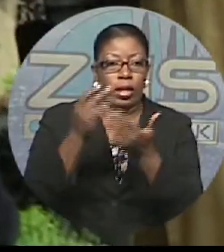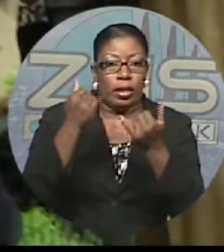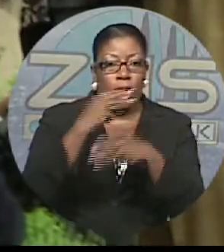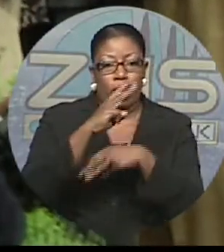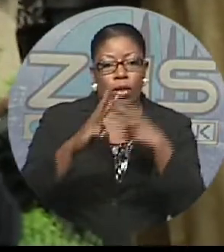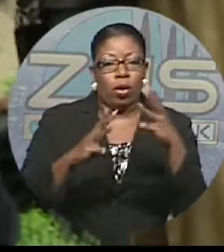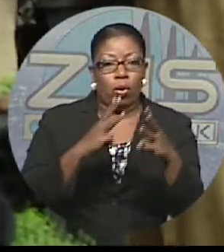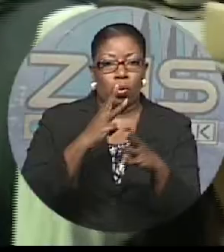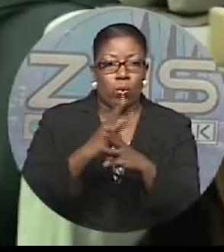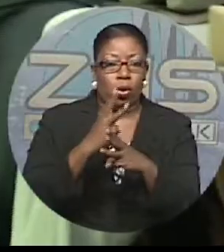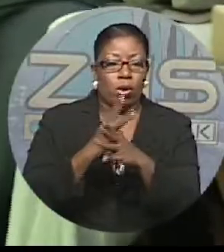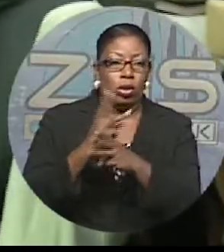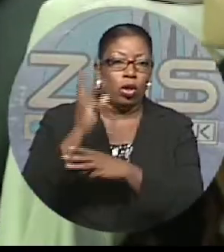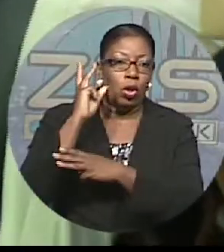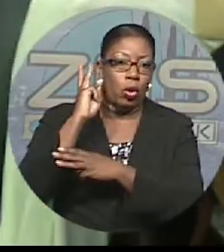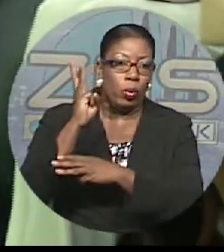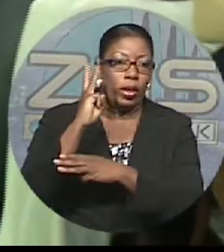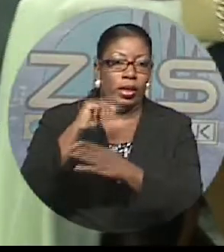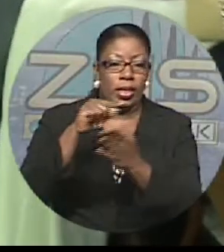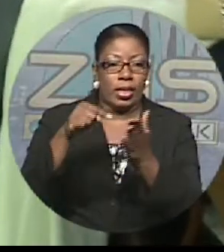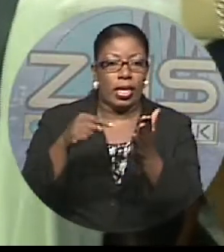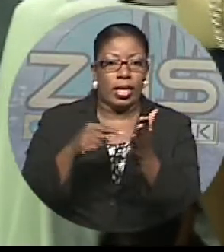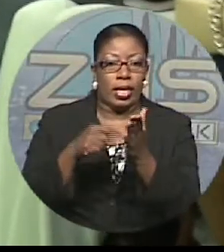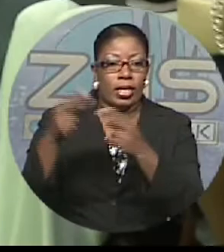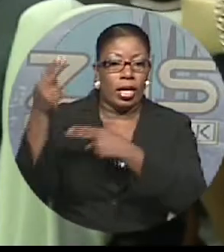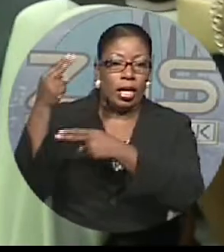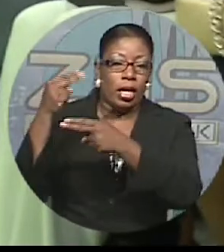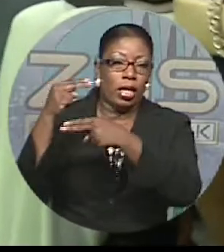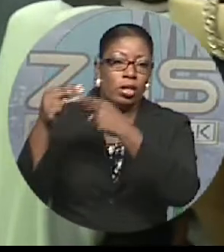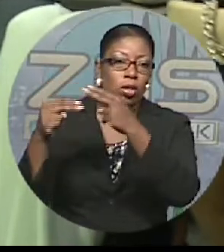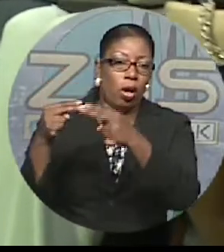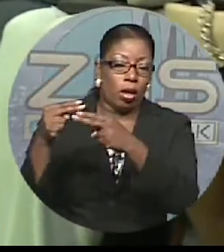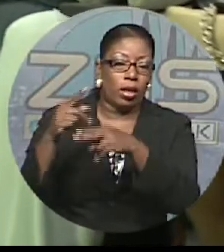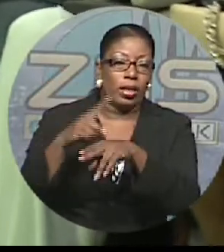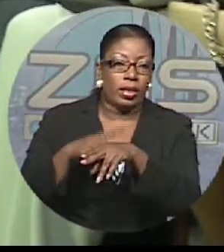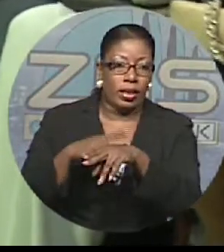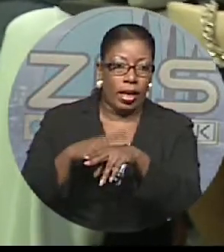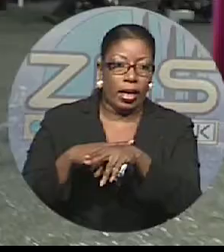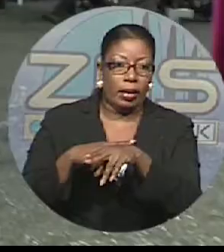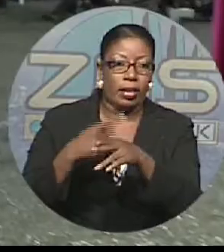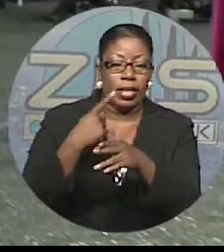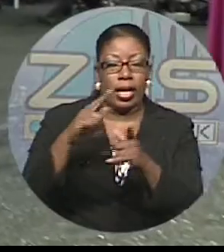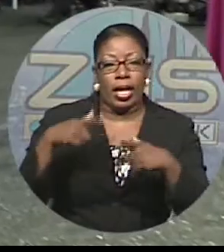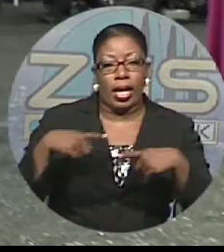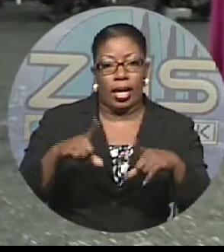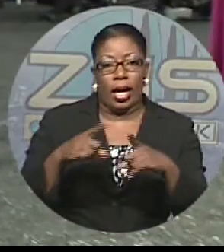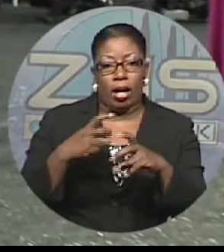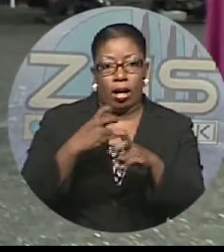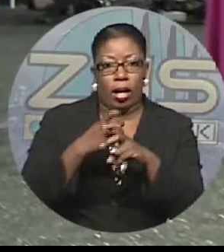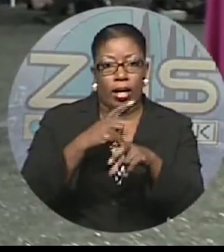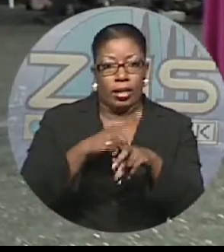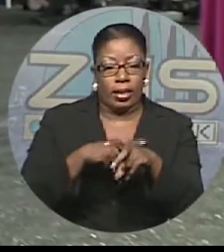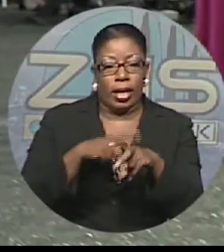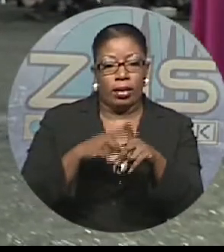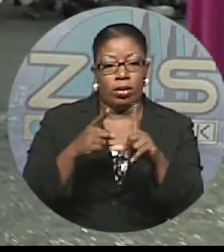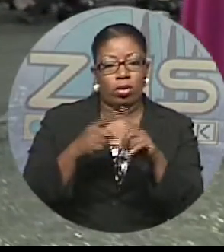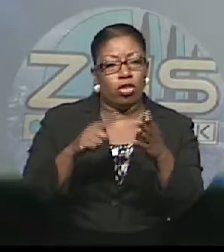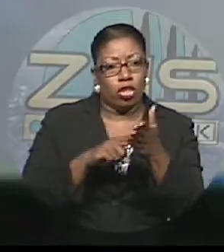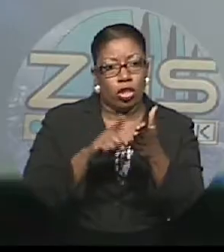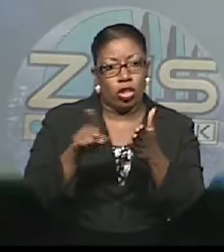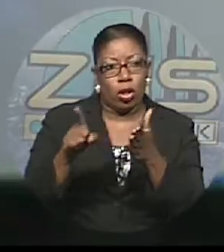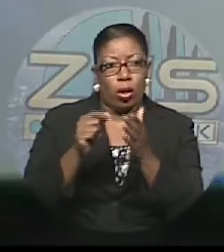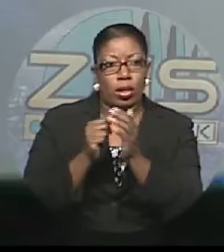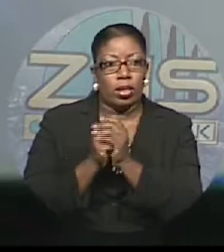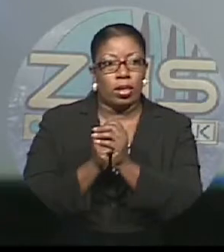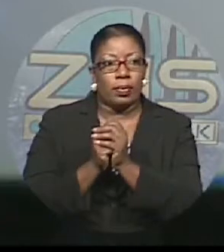world witness the historic moment. In his sermon, he encouraged delegates to not allow difficult times to change their course. The